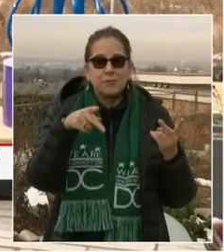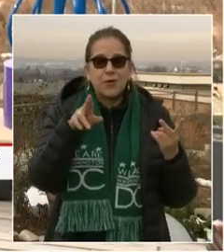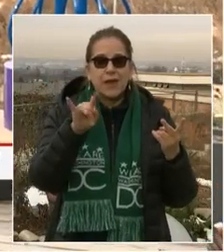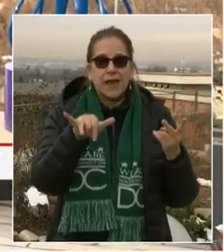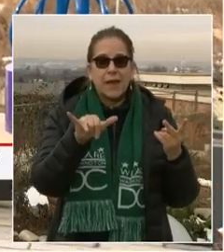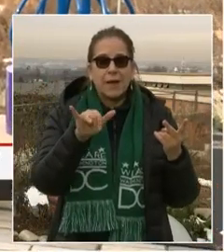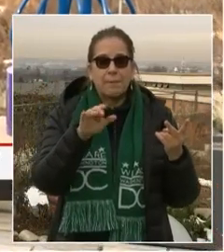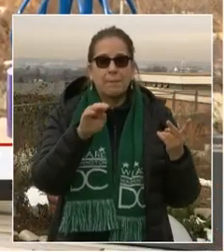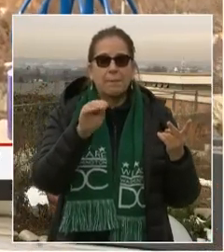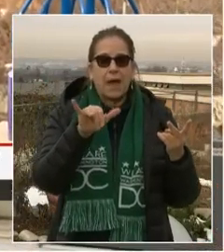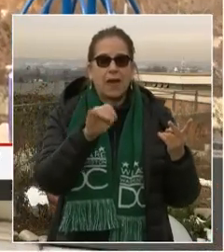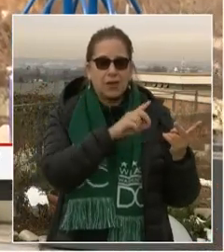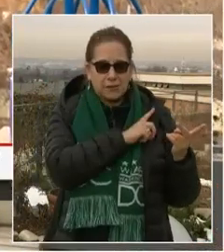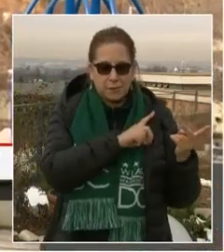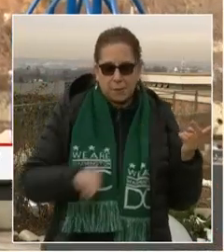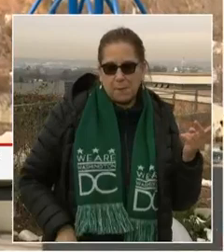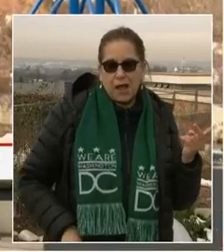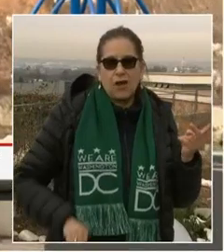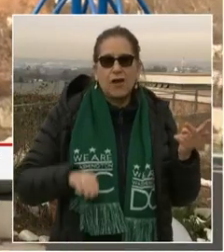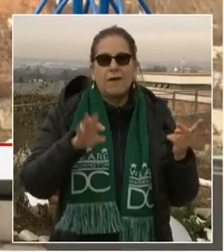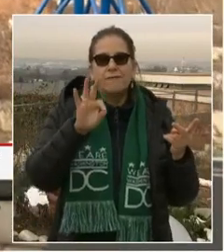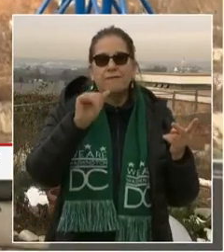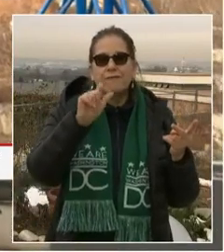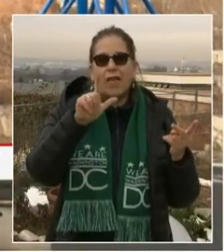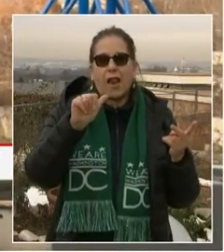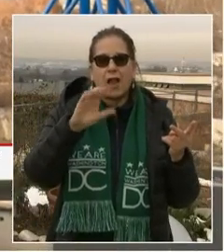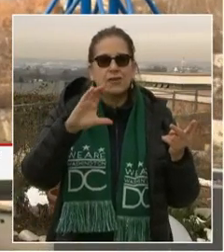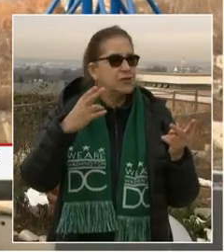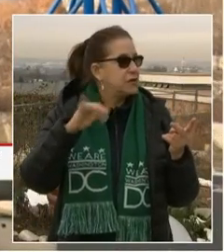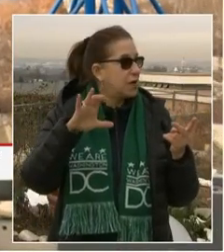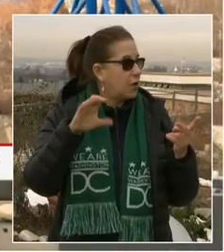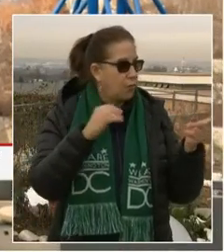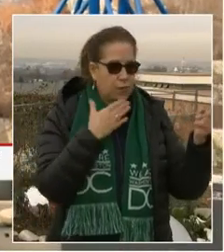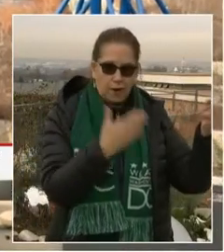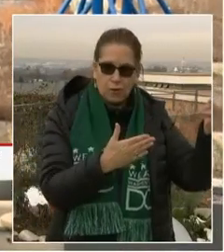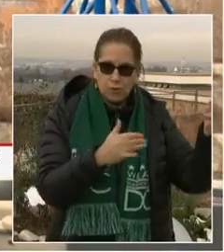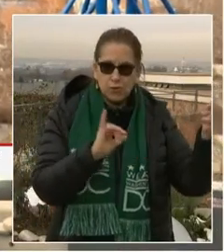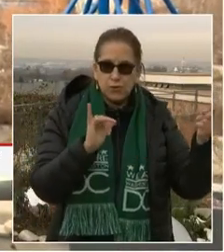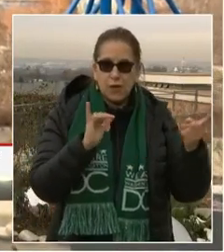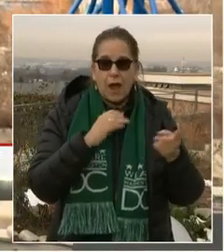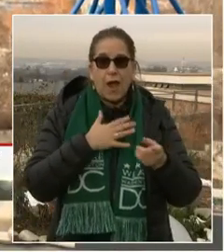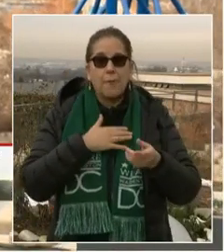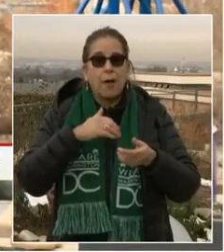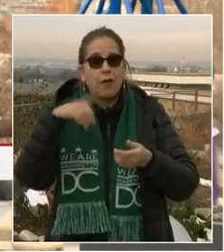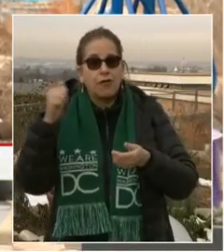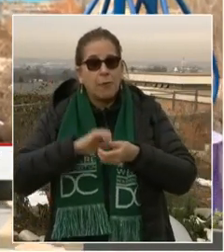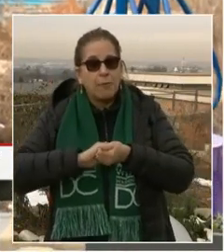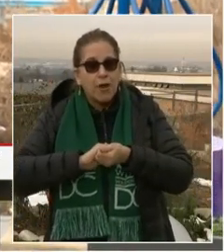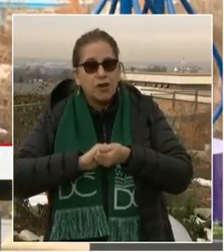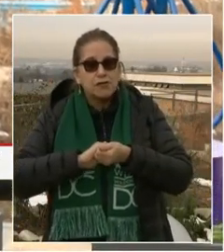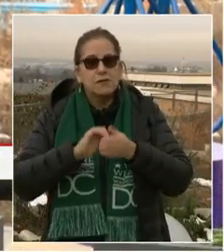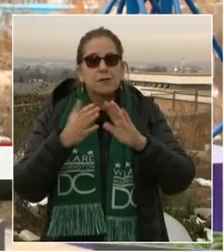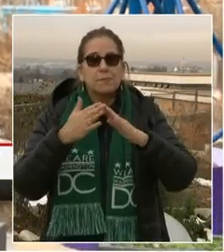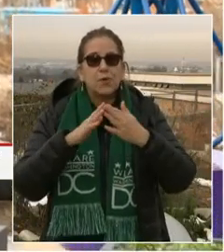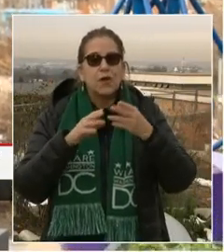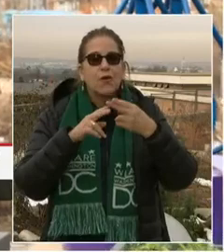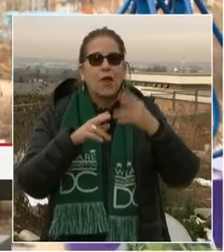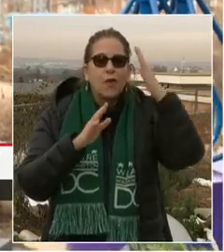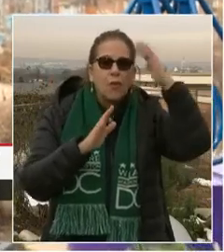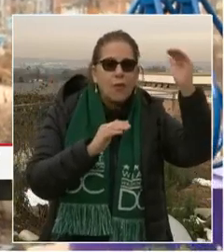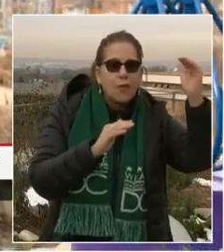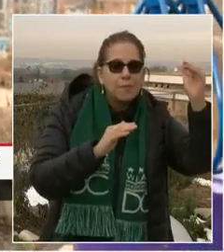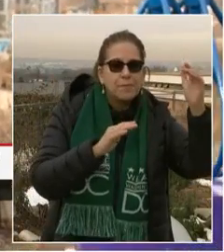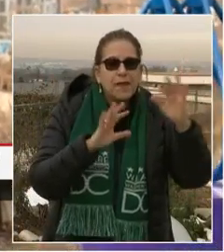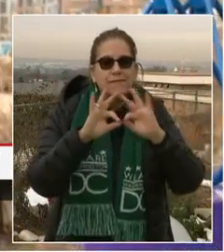the 1MT team, our partners such as Community of Hope, our families, our neighbors, and